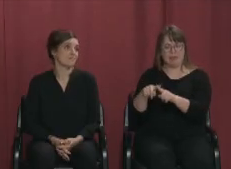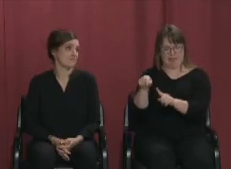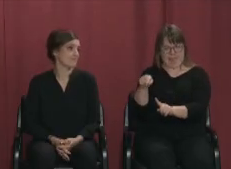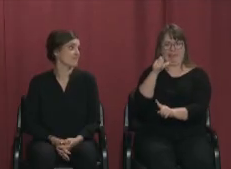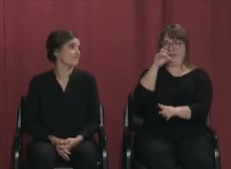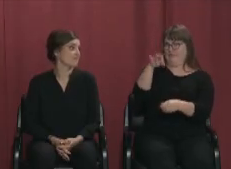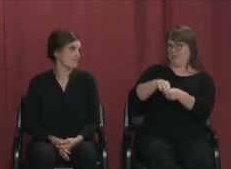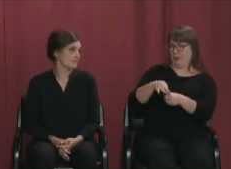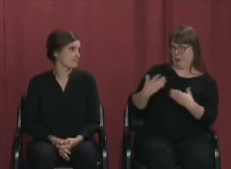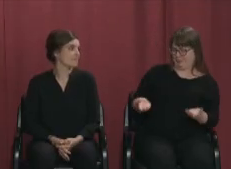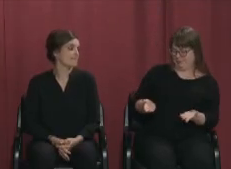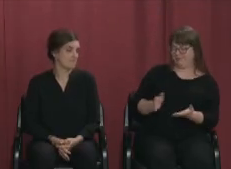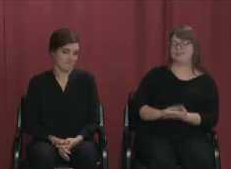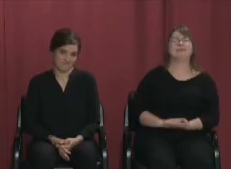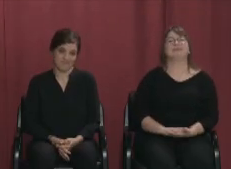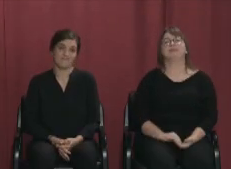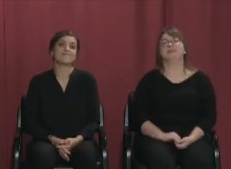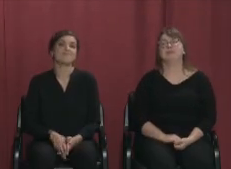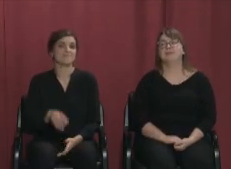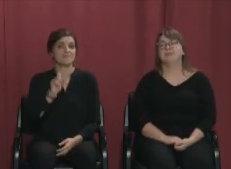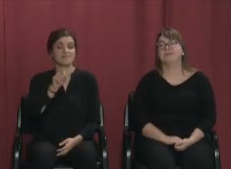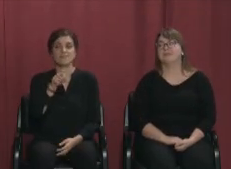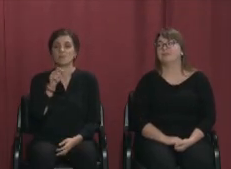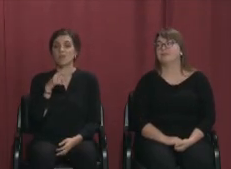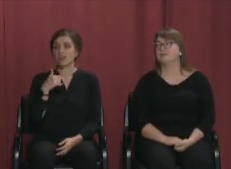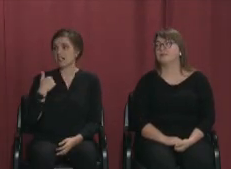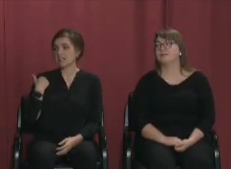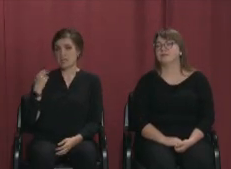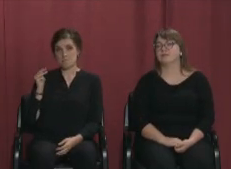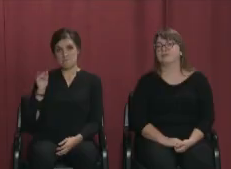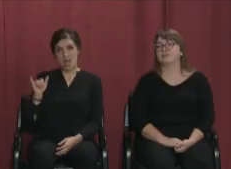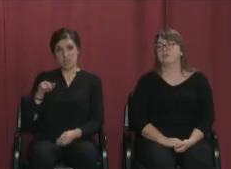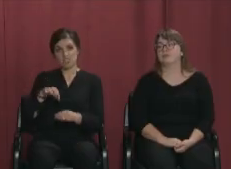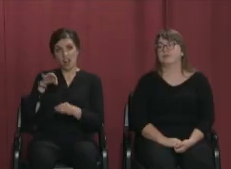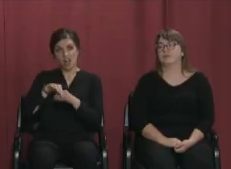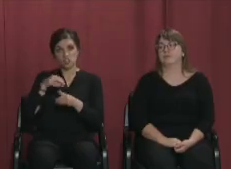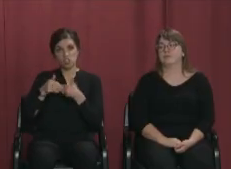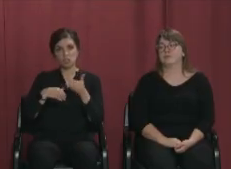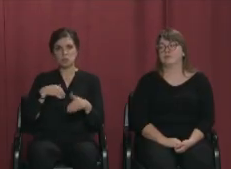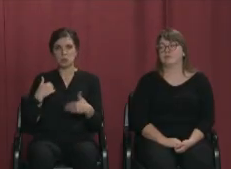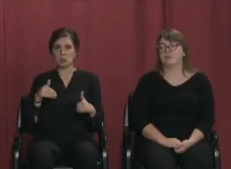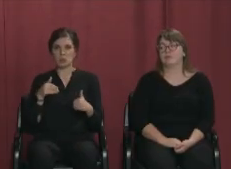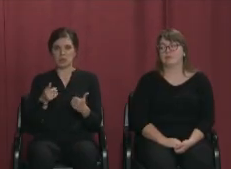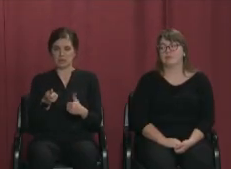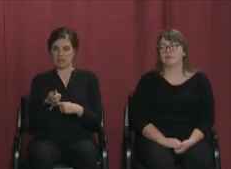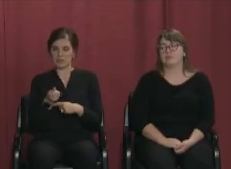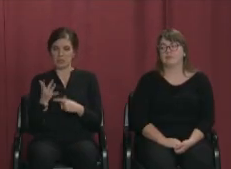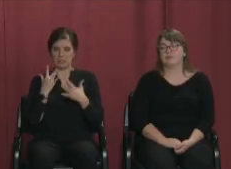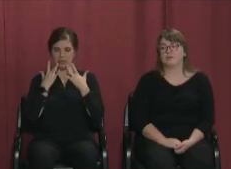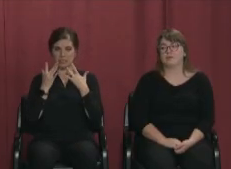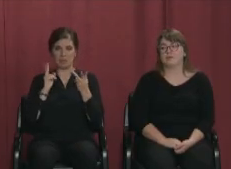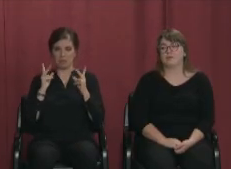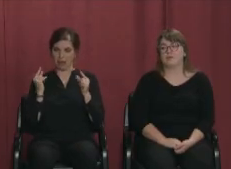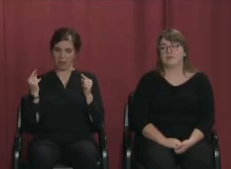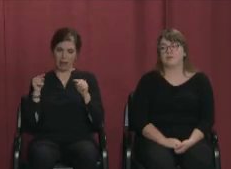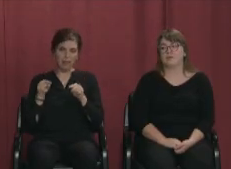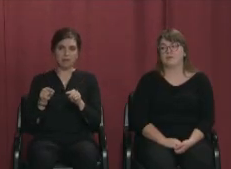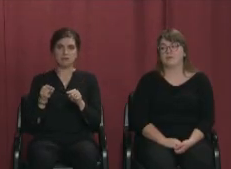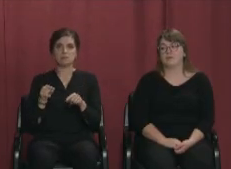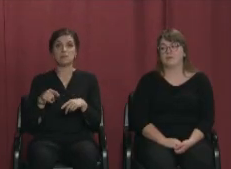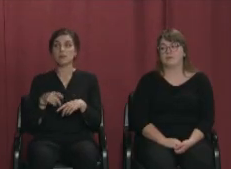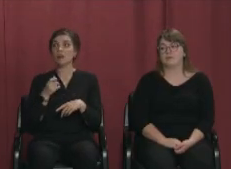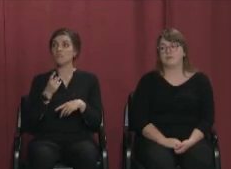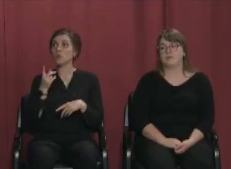May's election, and that's an extremely low turnout that we had in May, there was a couple races in the Huber